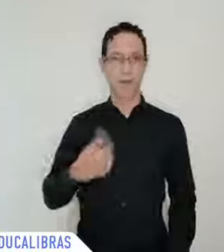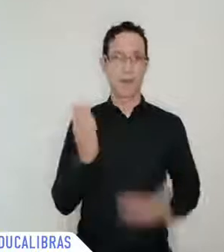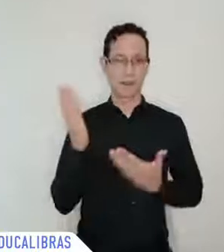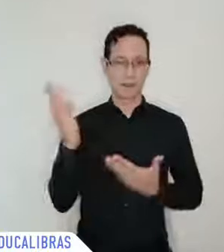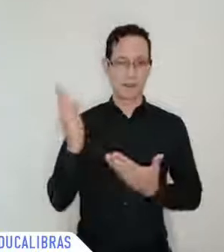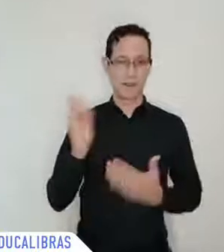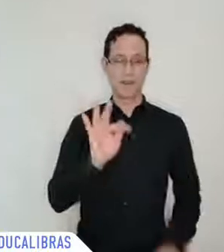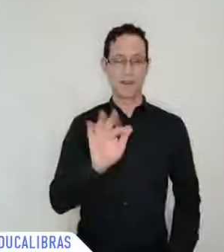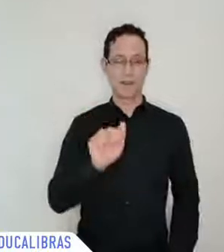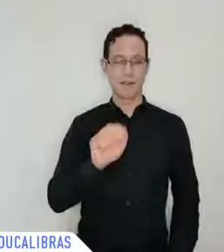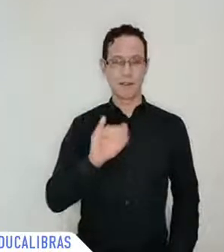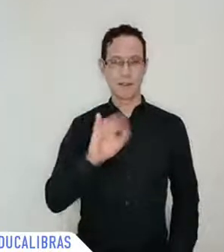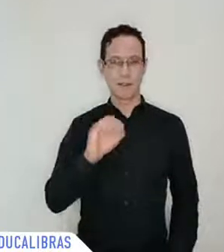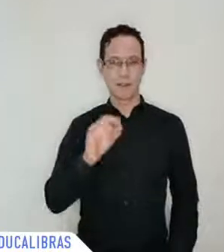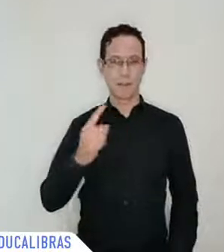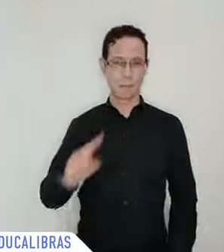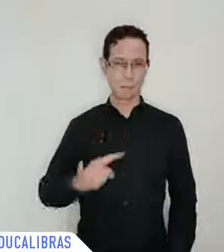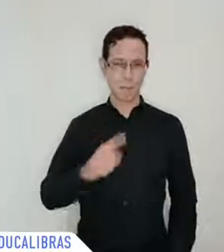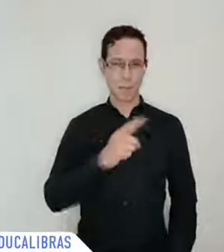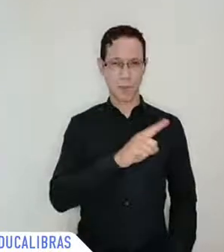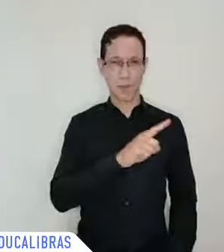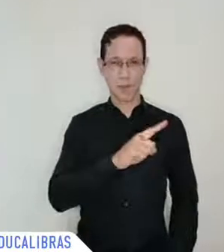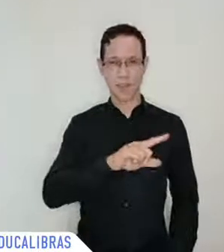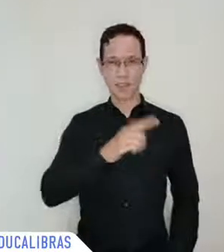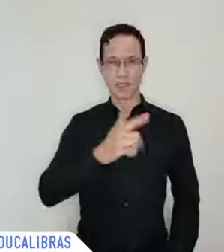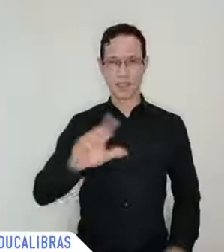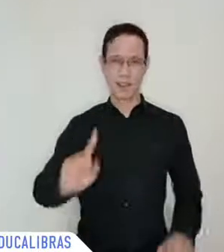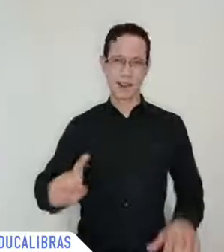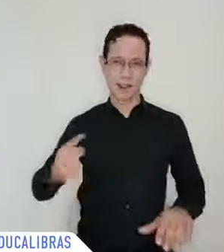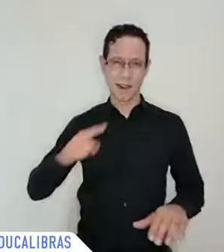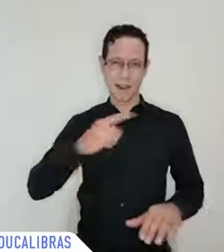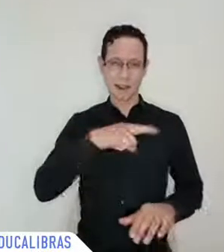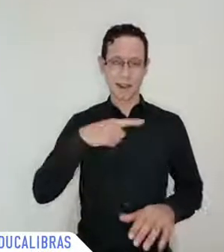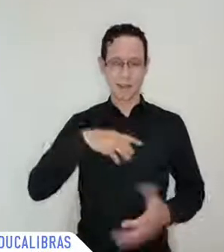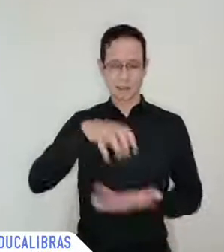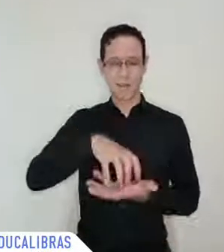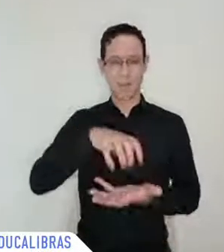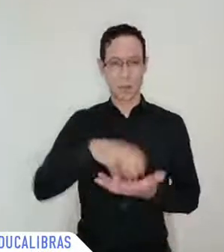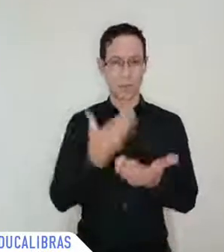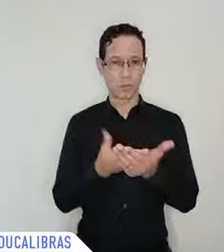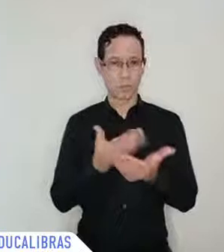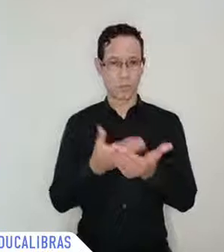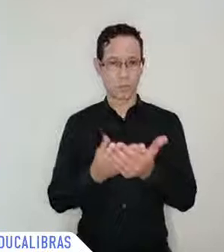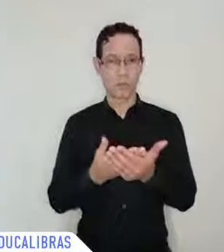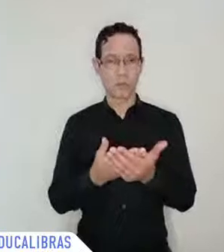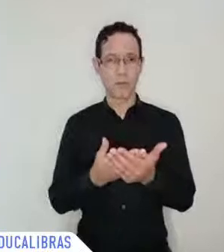University. I teach at the Oklahoma University. My name is Fábio de Silva.